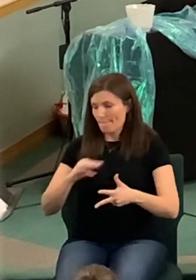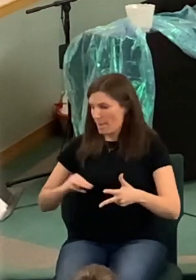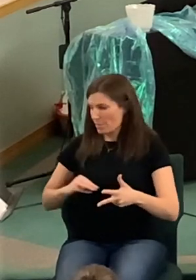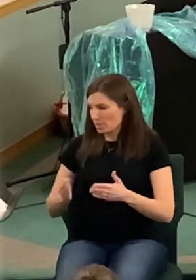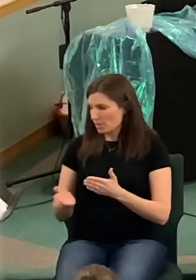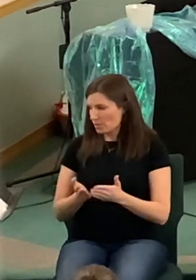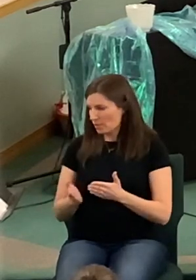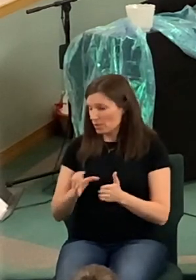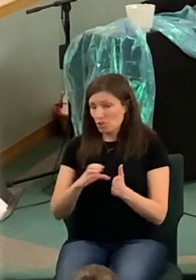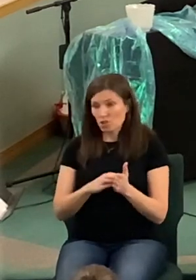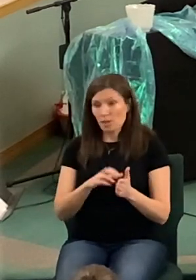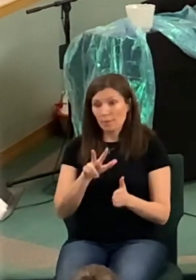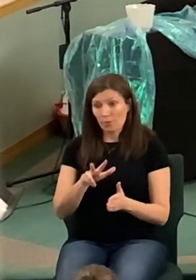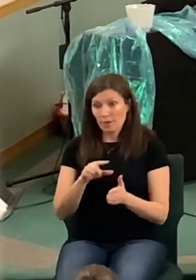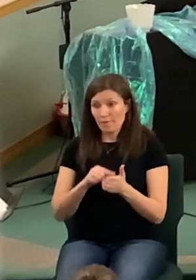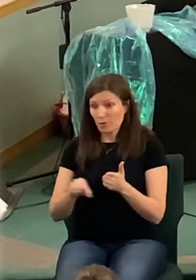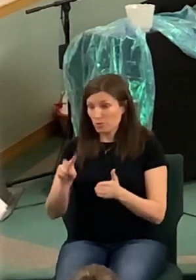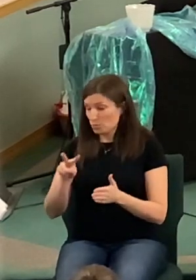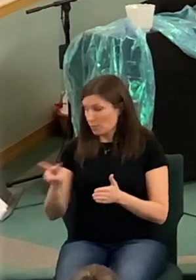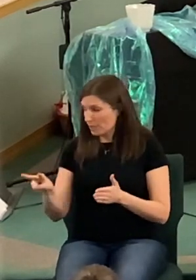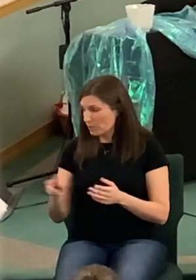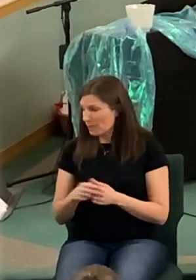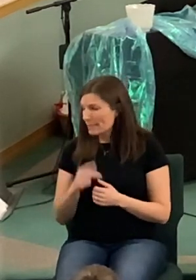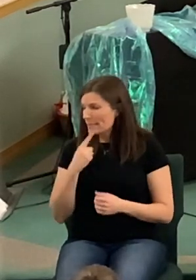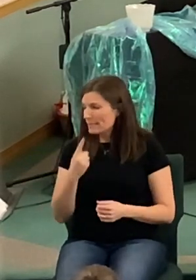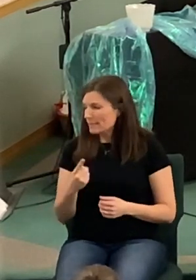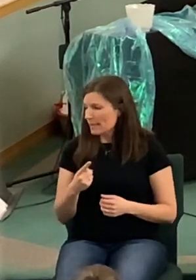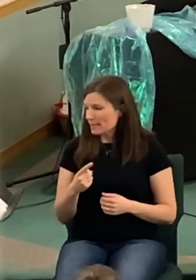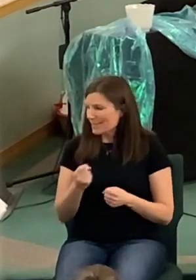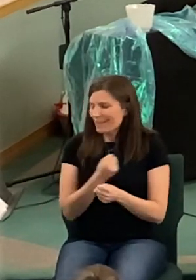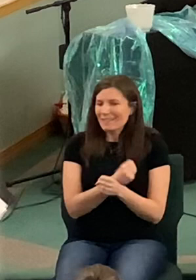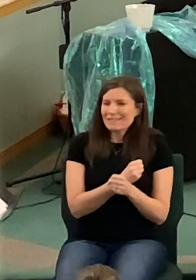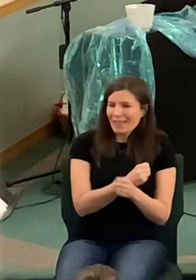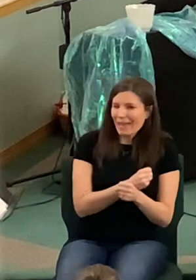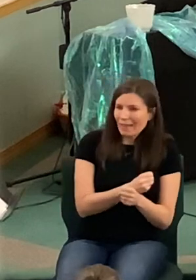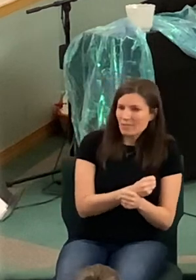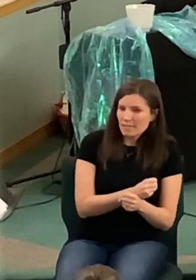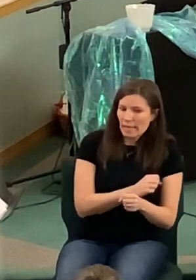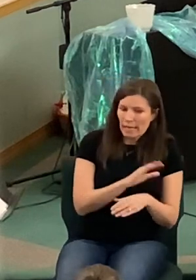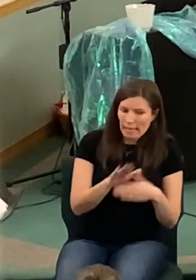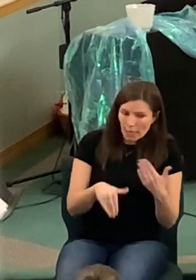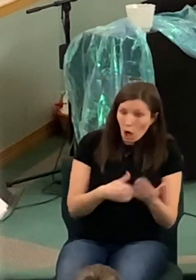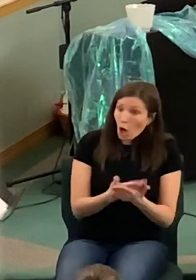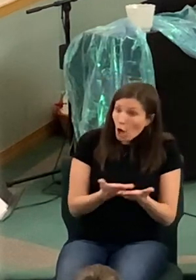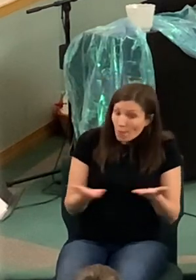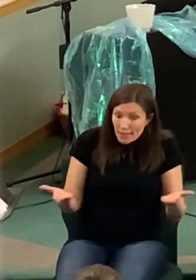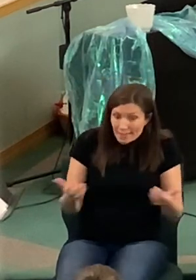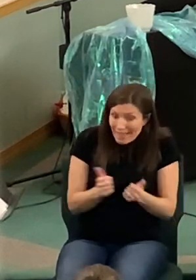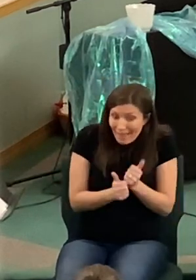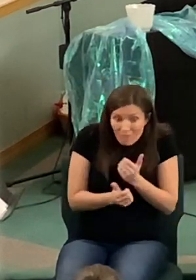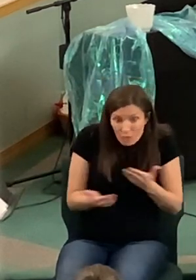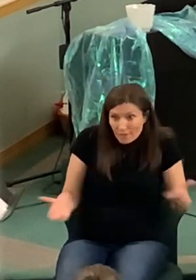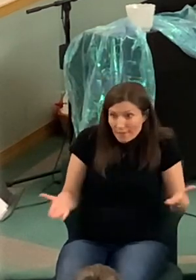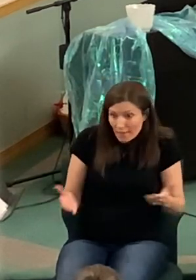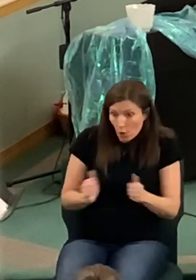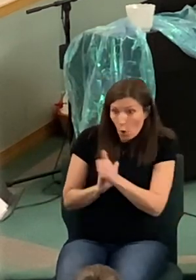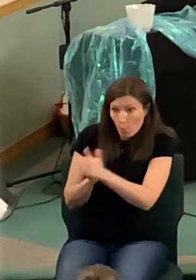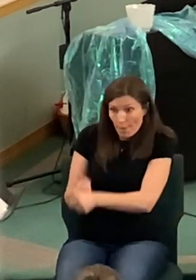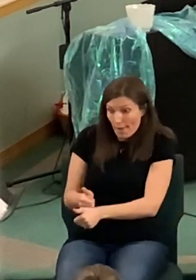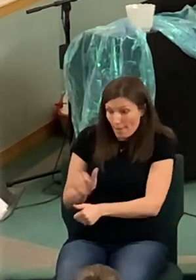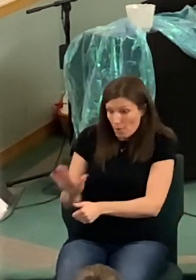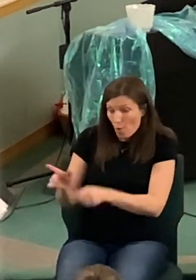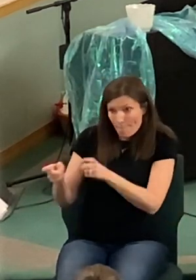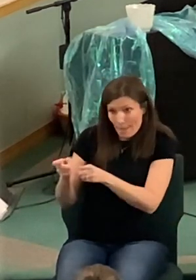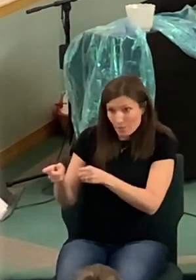There in chapter 3, verse 22, he says, "Slaves, in all things obey those who are your